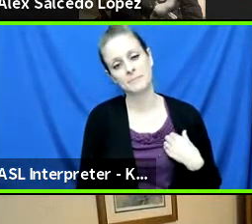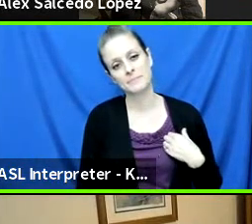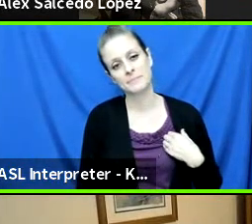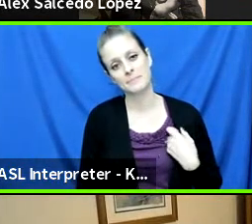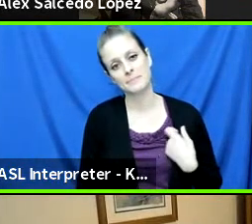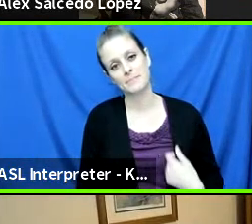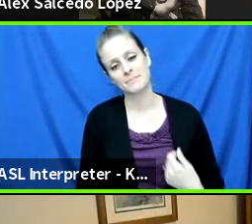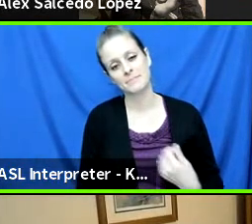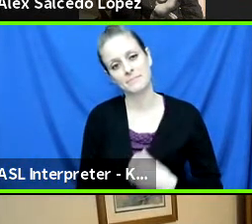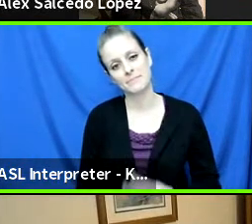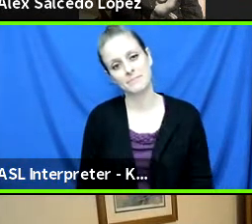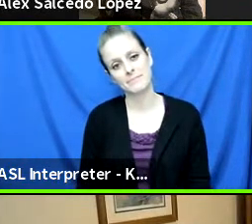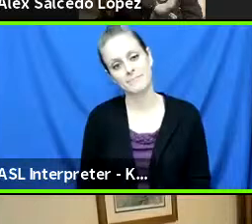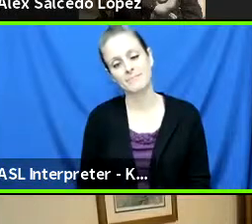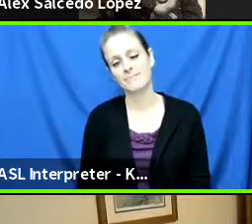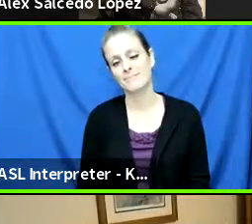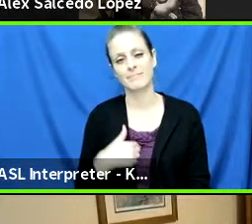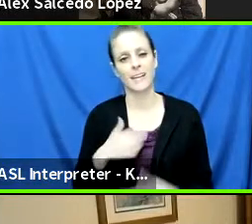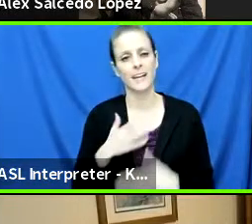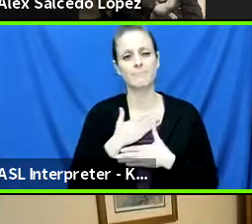honestly glad to be a part of